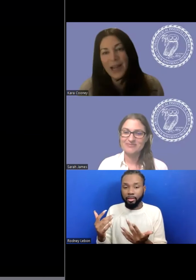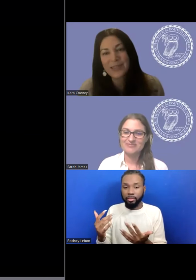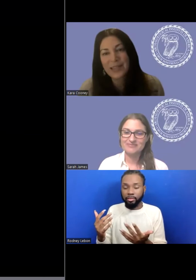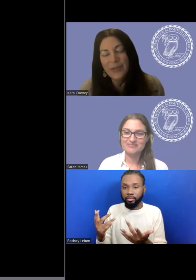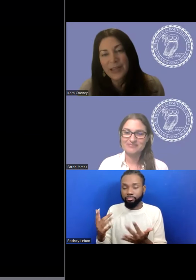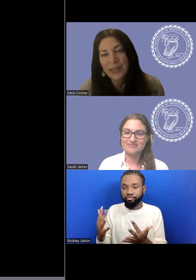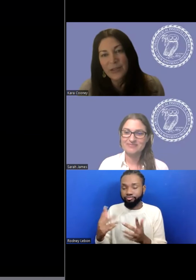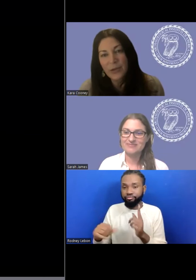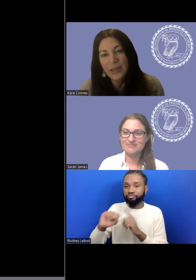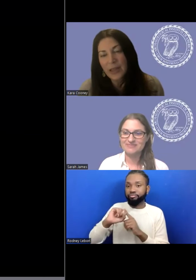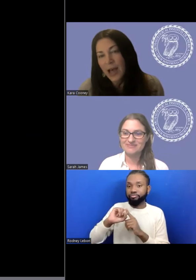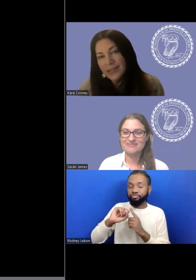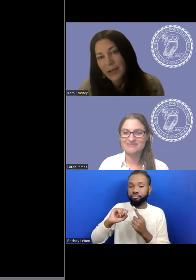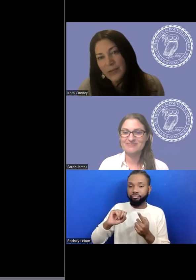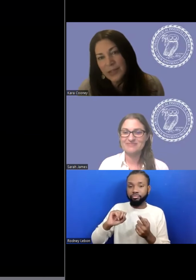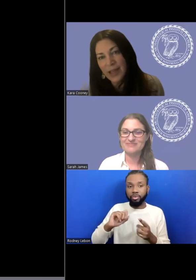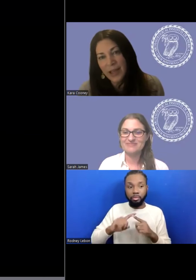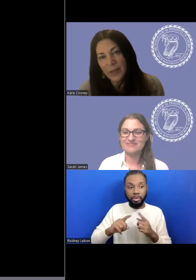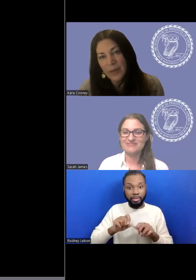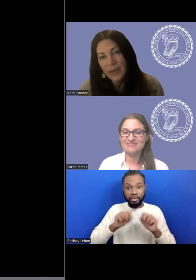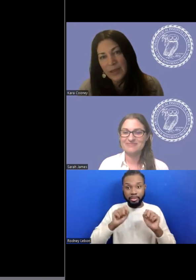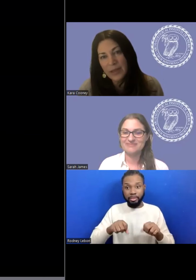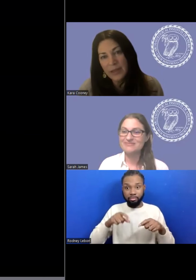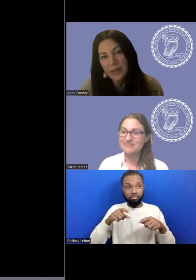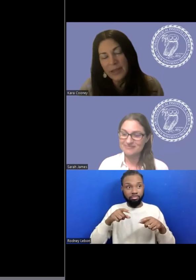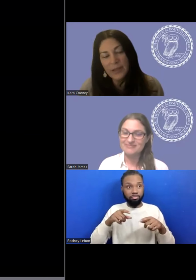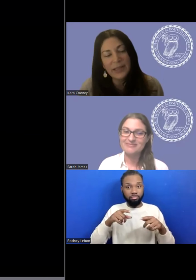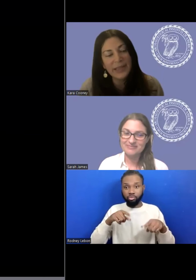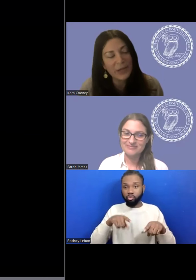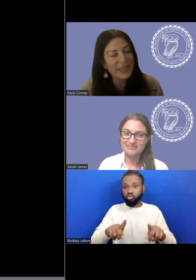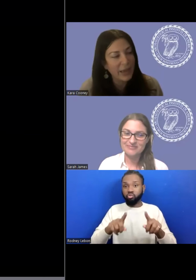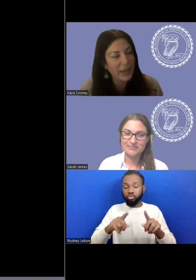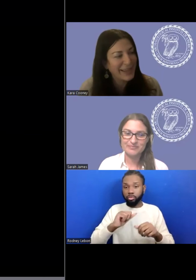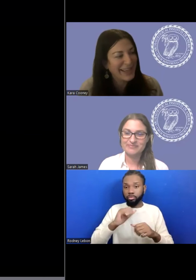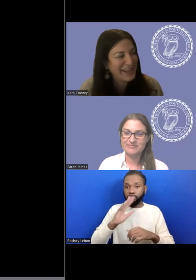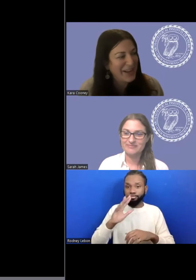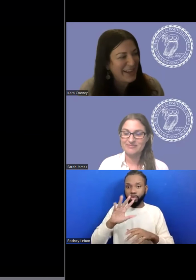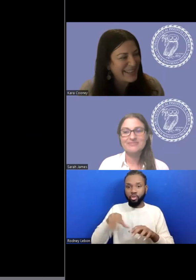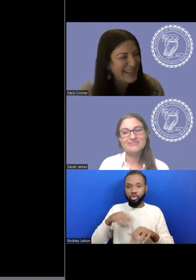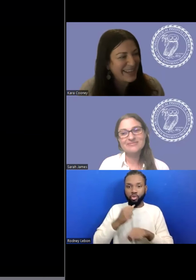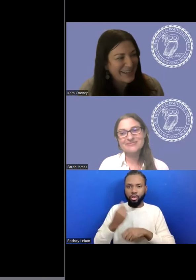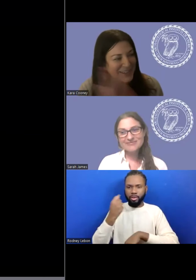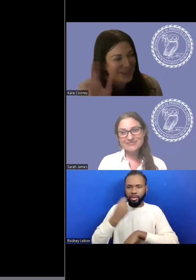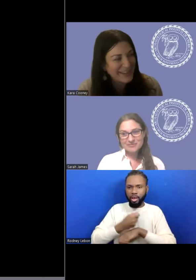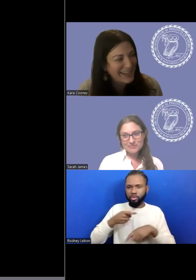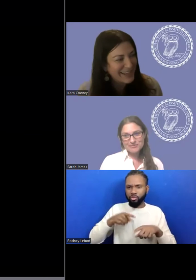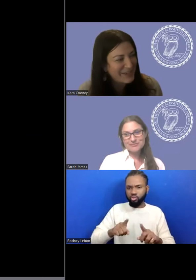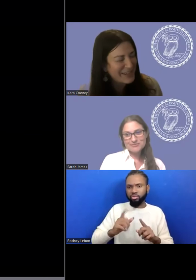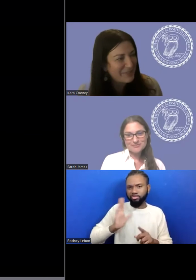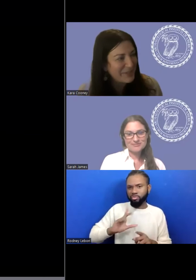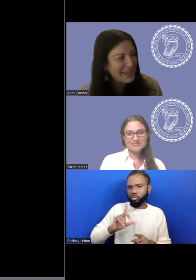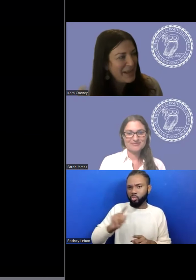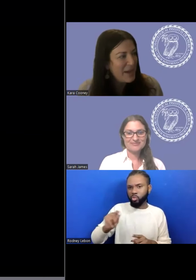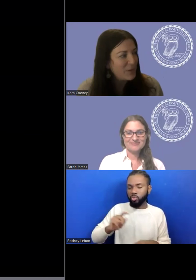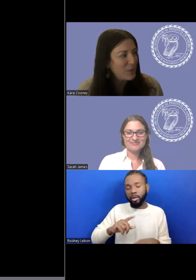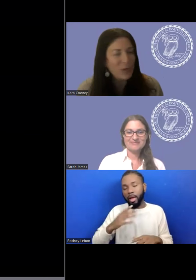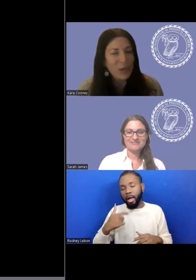system that I was living in during the lockdown of the time. And here's the other thing that I'll say, and then you can go to the next question,